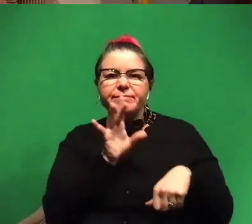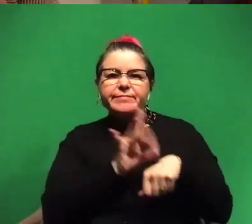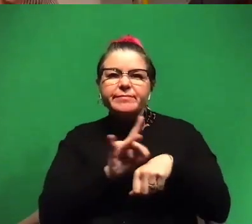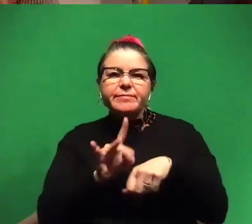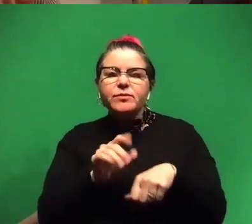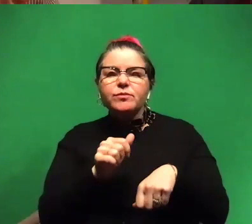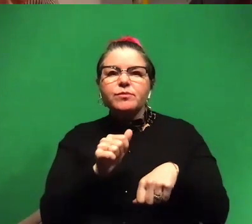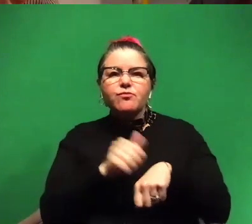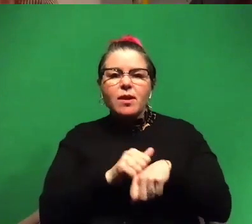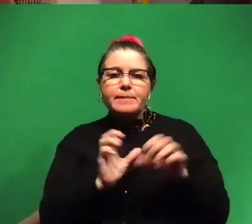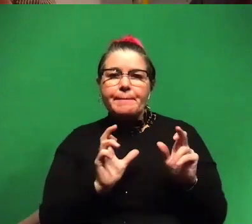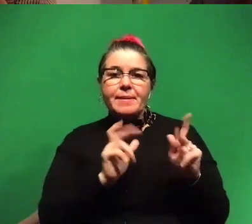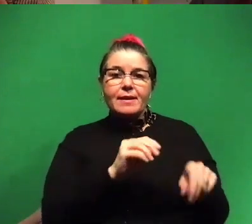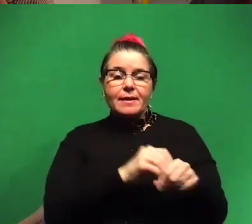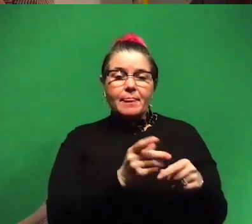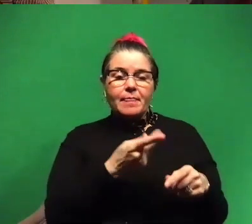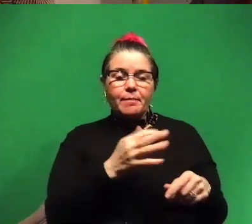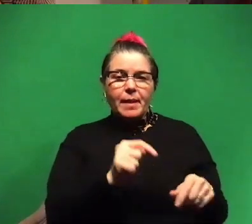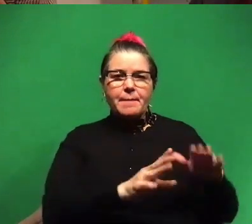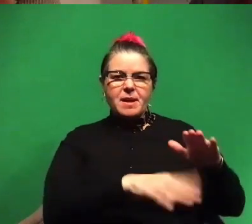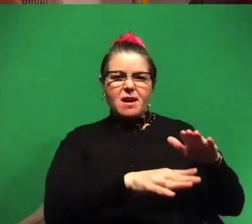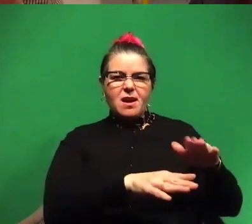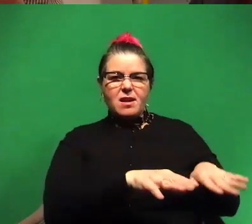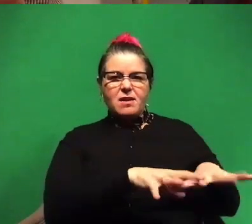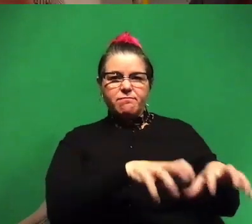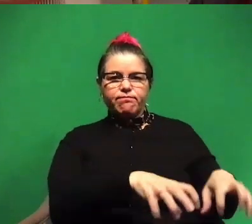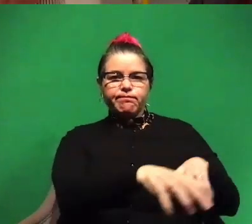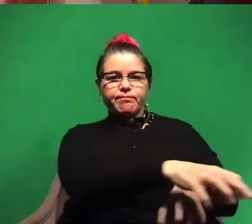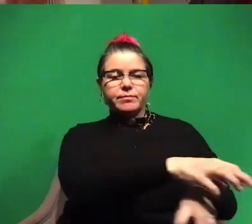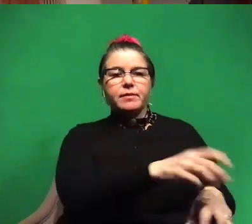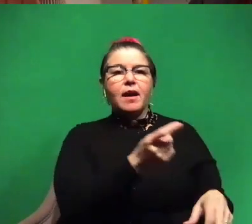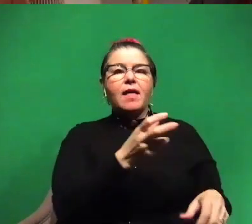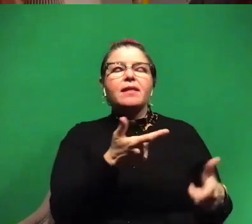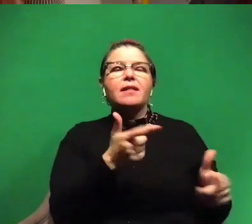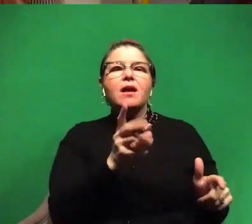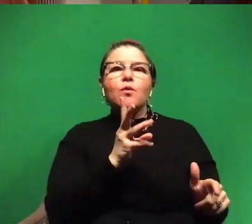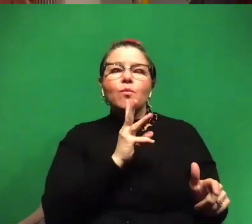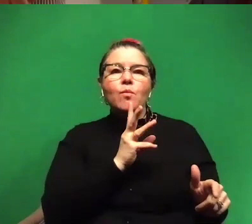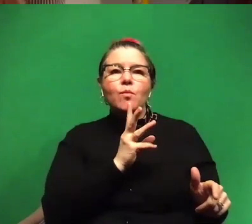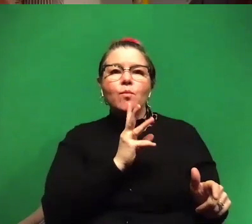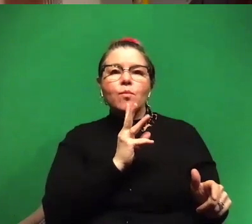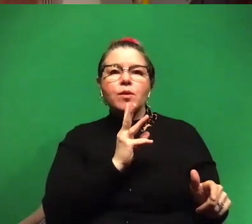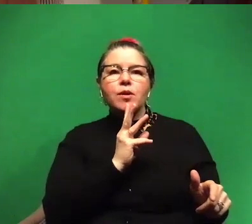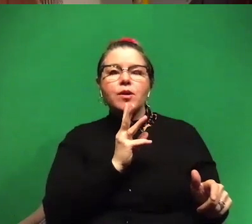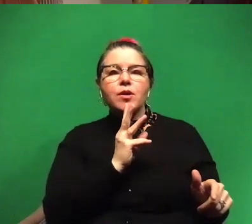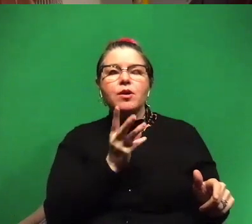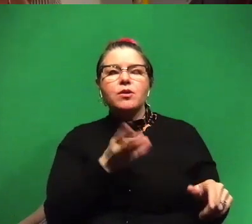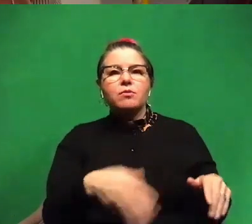in the pit, and they'll be at the bottom of the pit, and then they'll let water go on